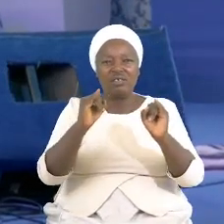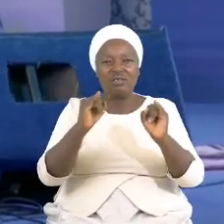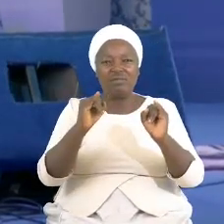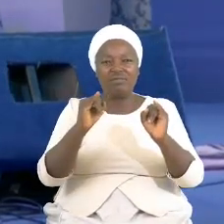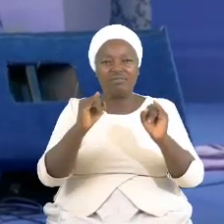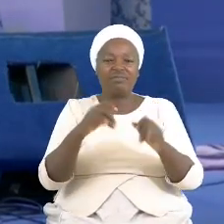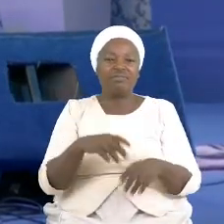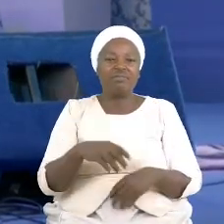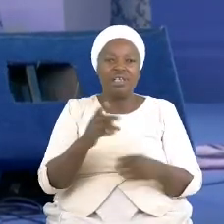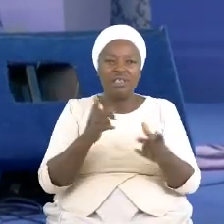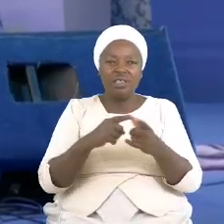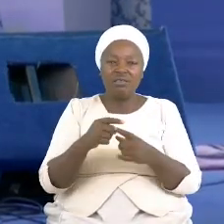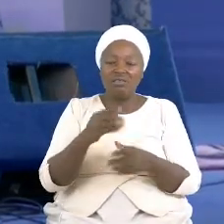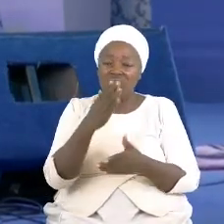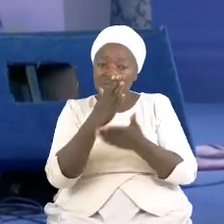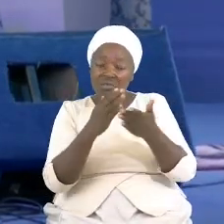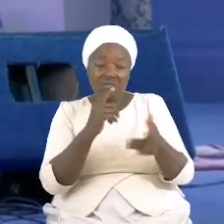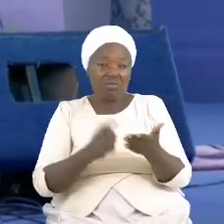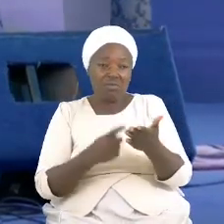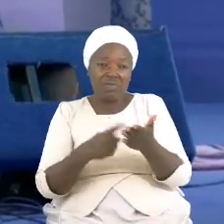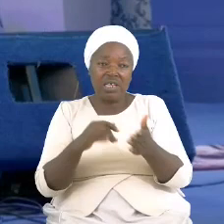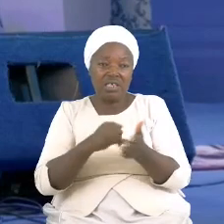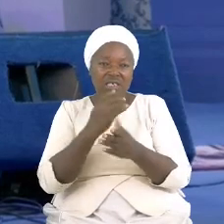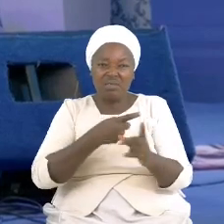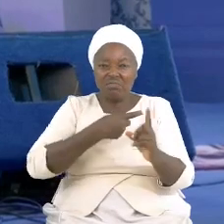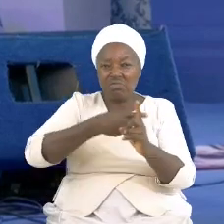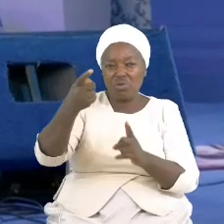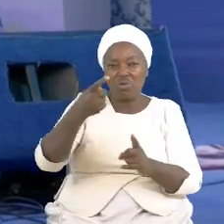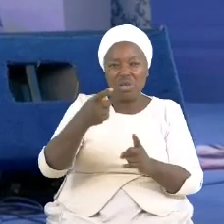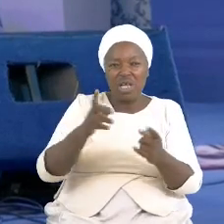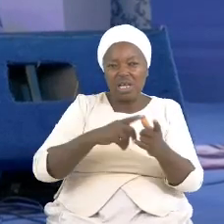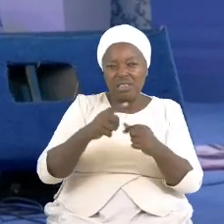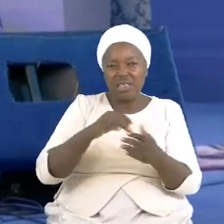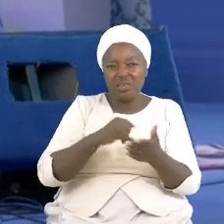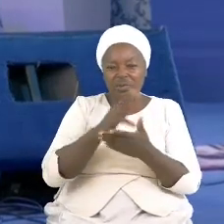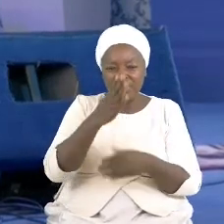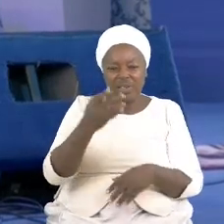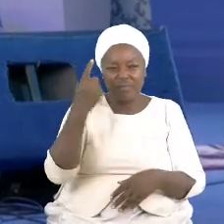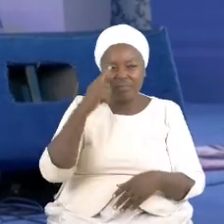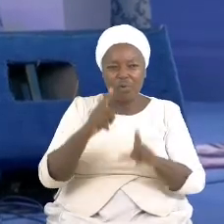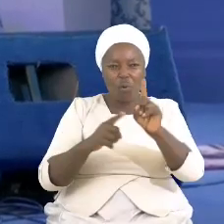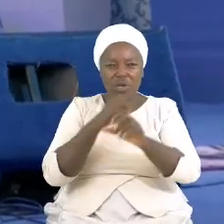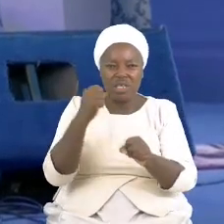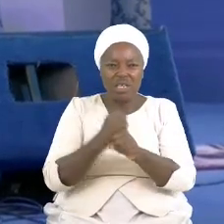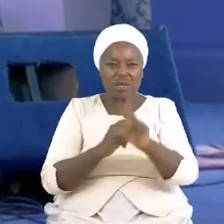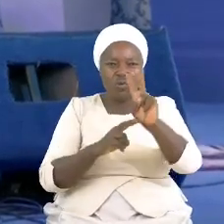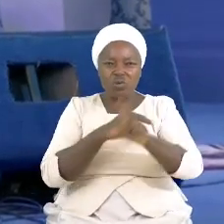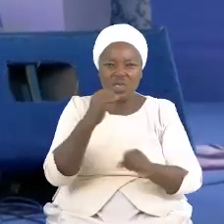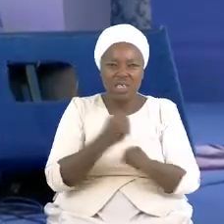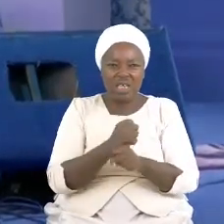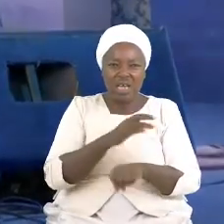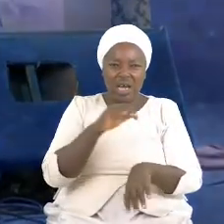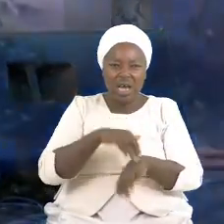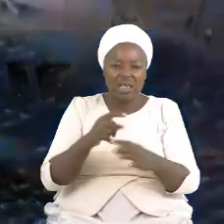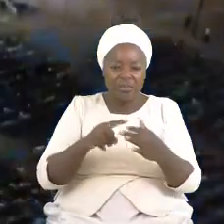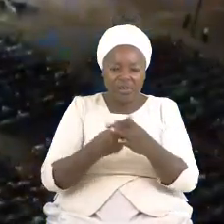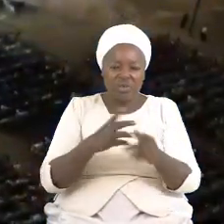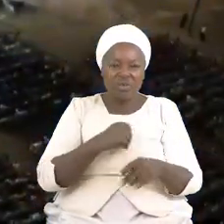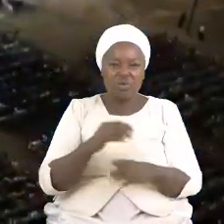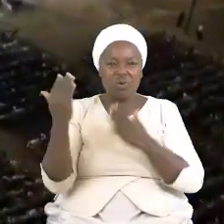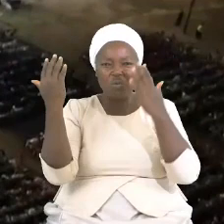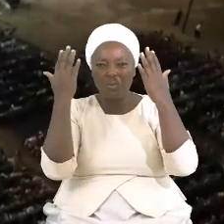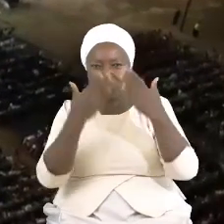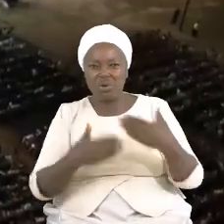sore injury, and it remains there for 1 year, for 2 years. At the beginning, you were worried. At the beginning,